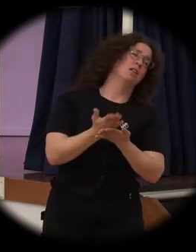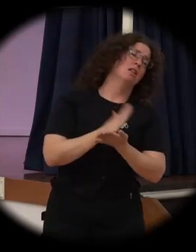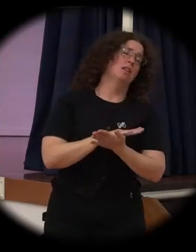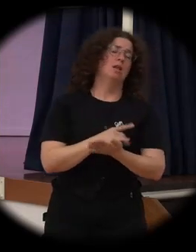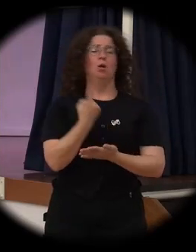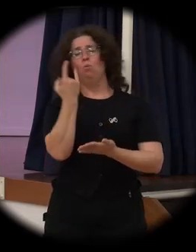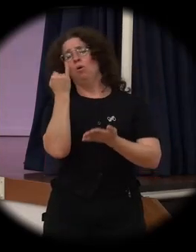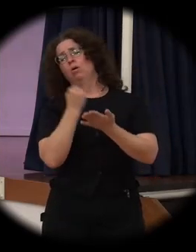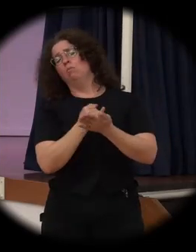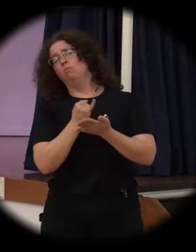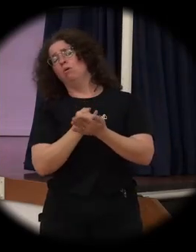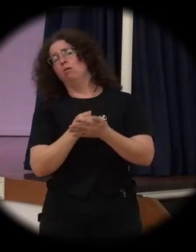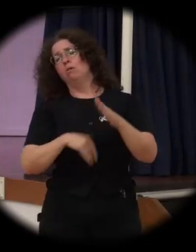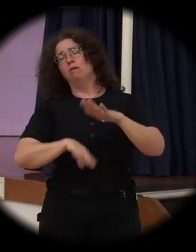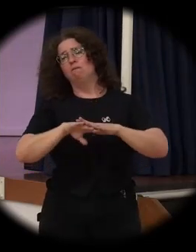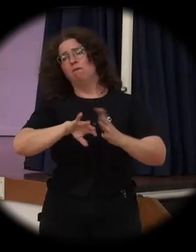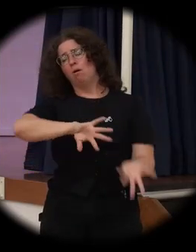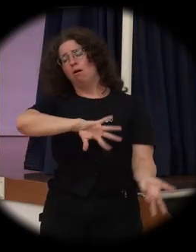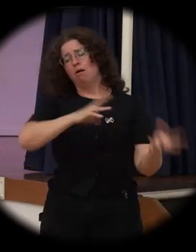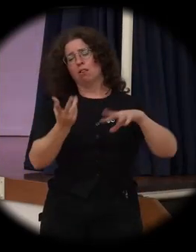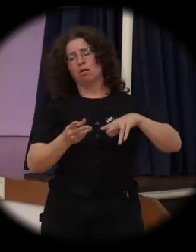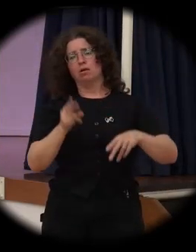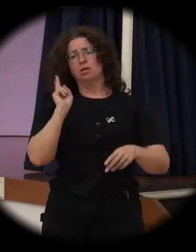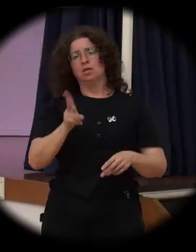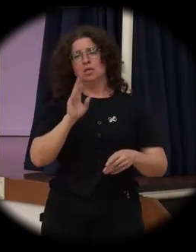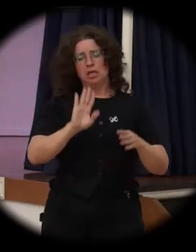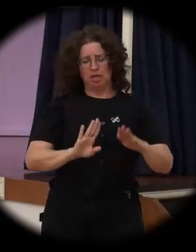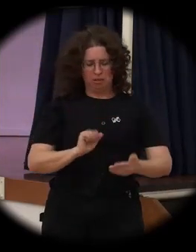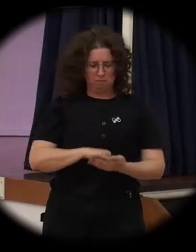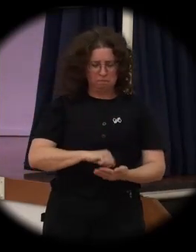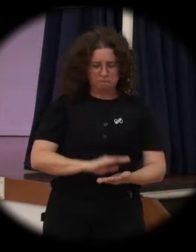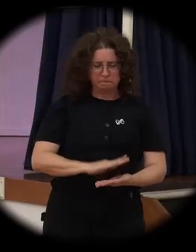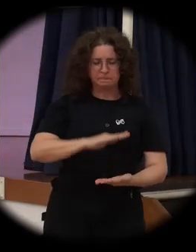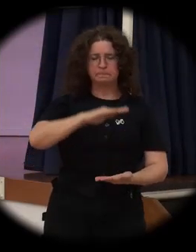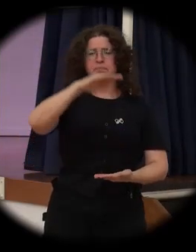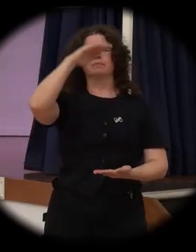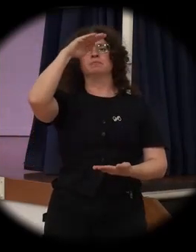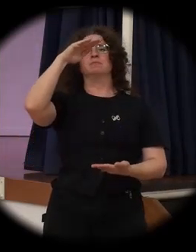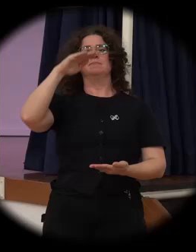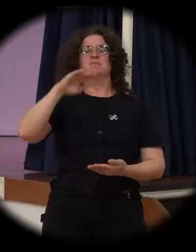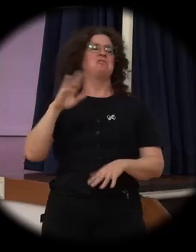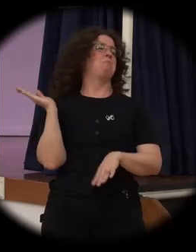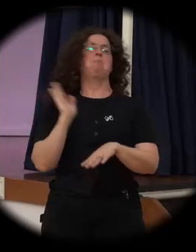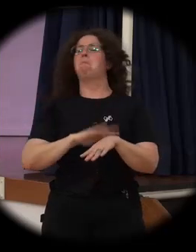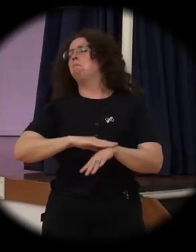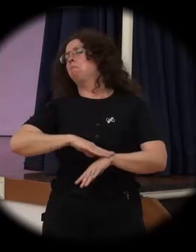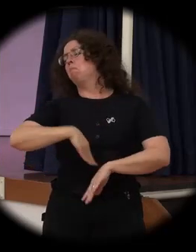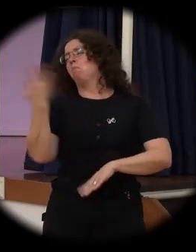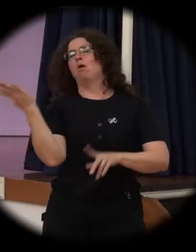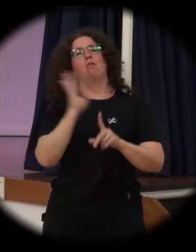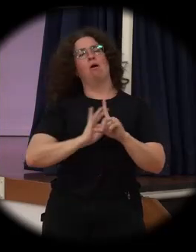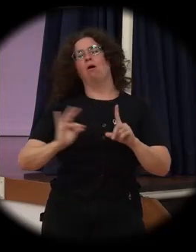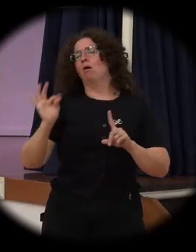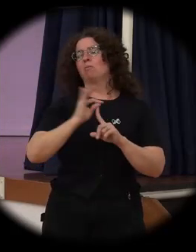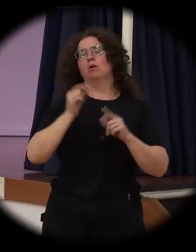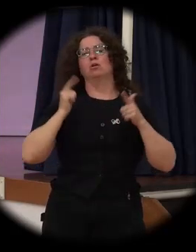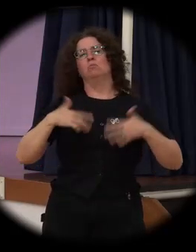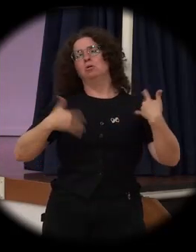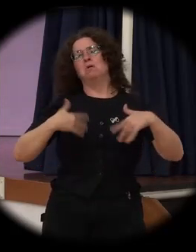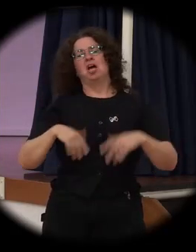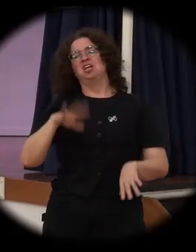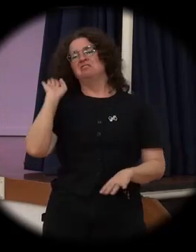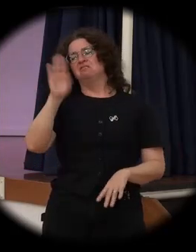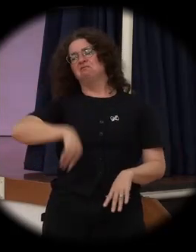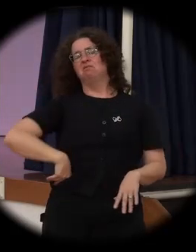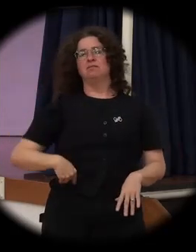the entire build process has to be repeated from scratch, or we just didn't bother making an updated build, it was too painful, we just went with an older